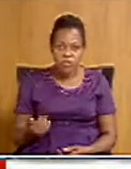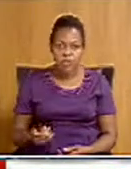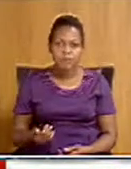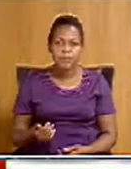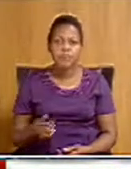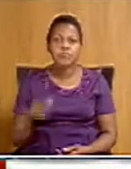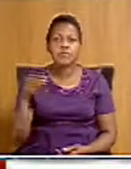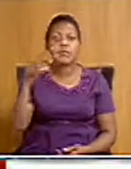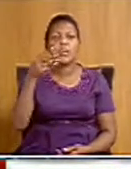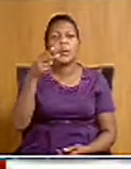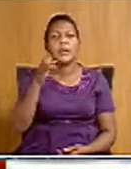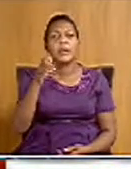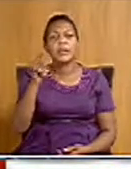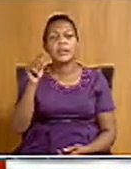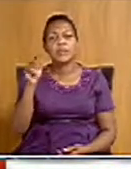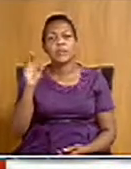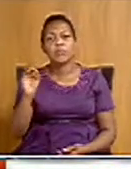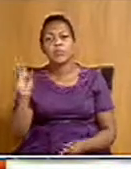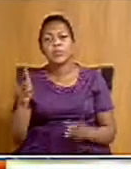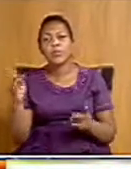abo mu ghetto bali awo